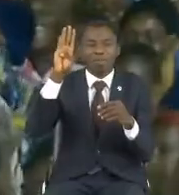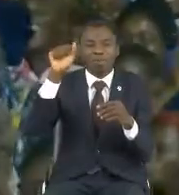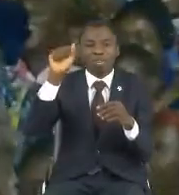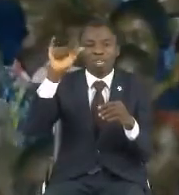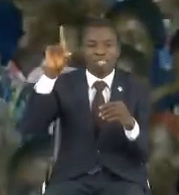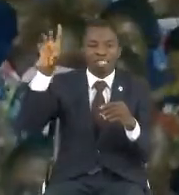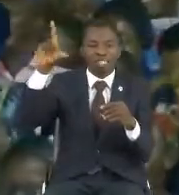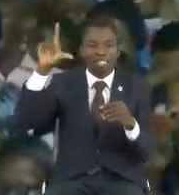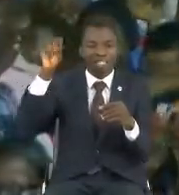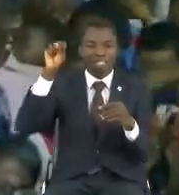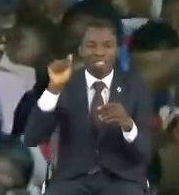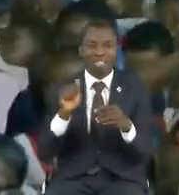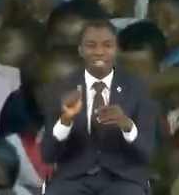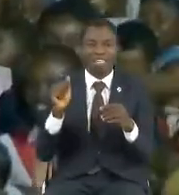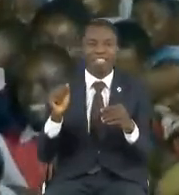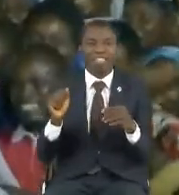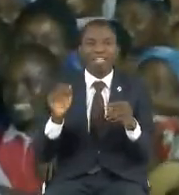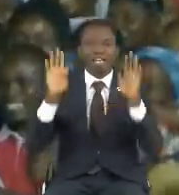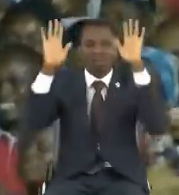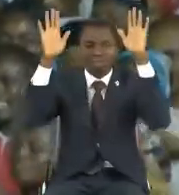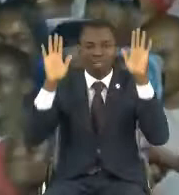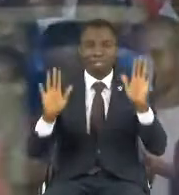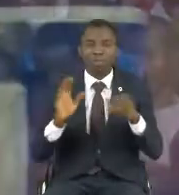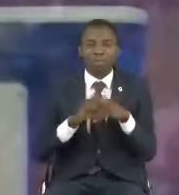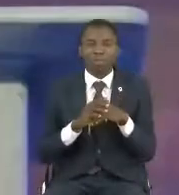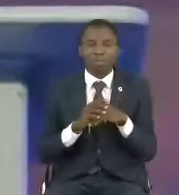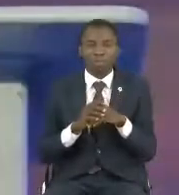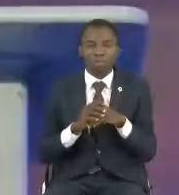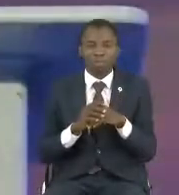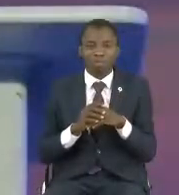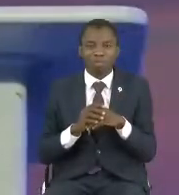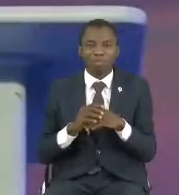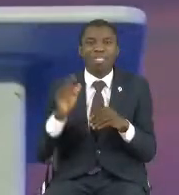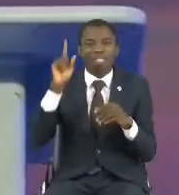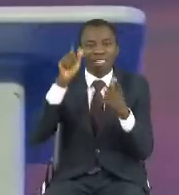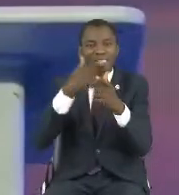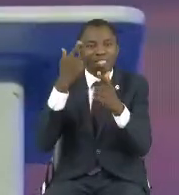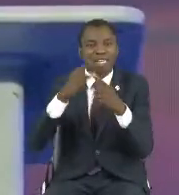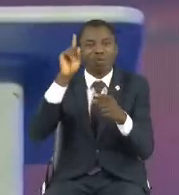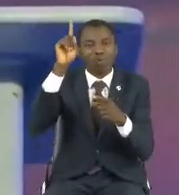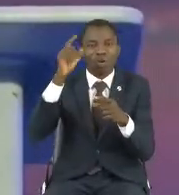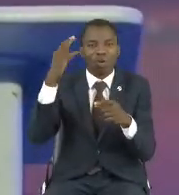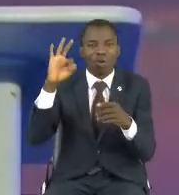Amen. And then, one of those days,